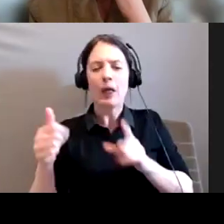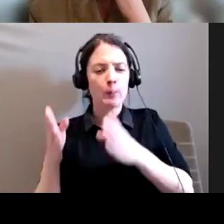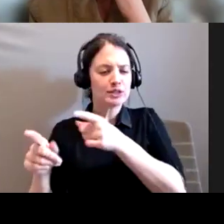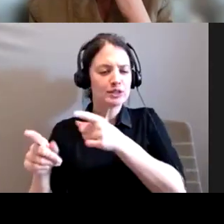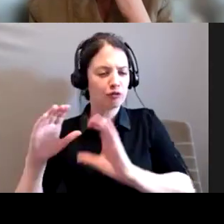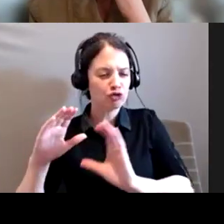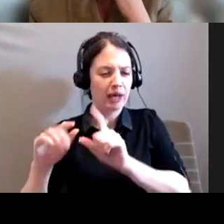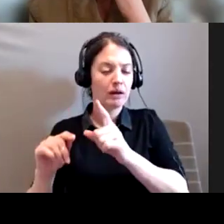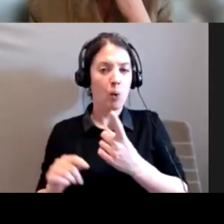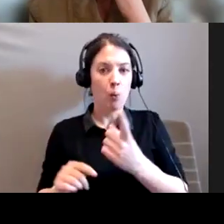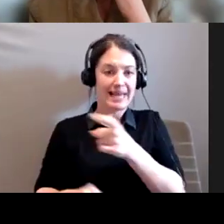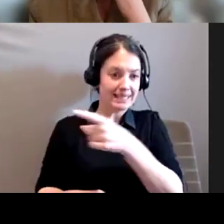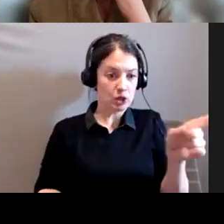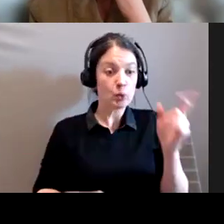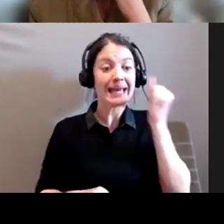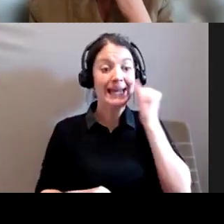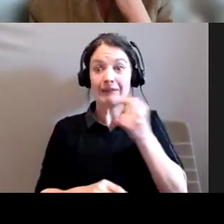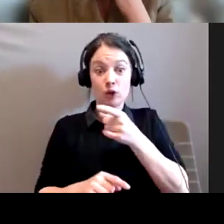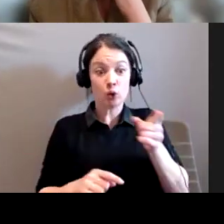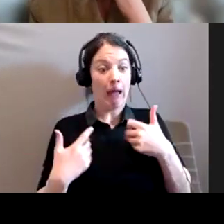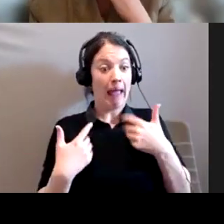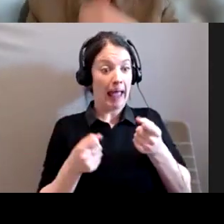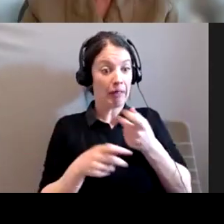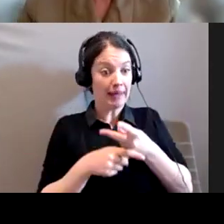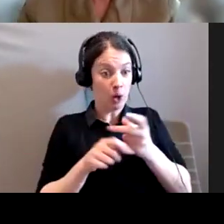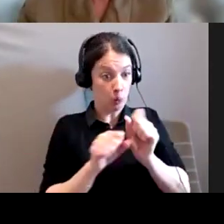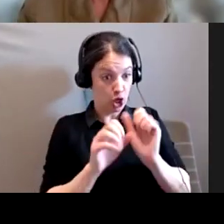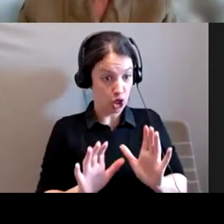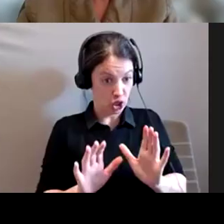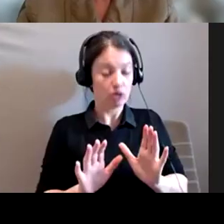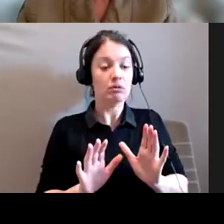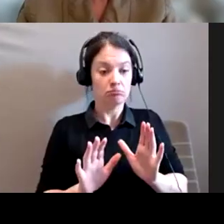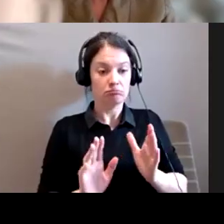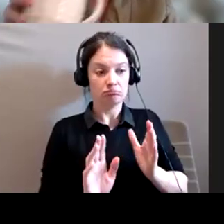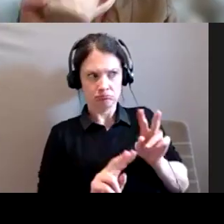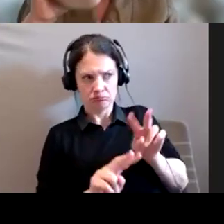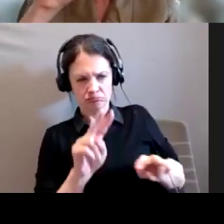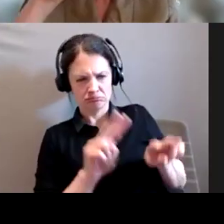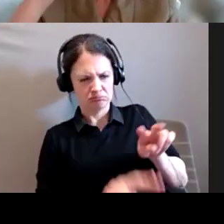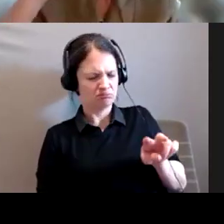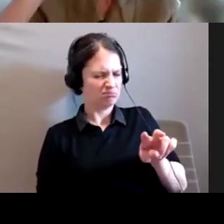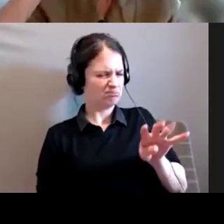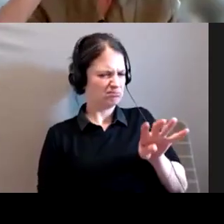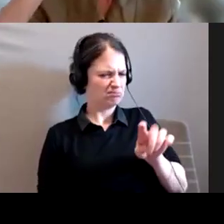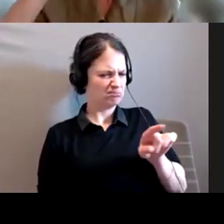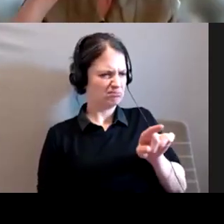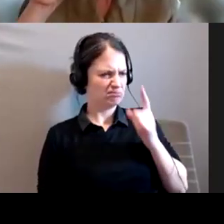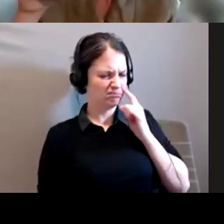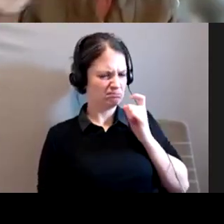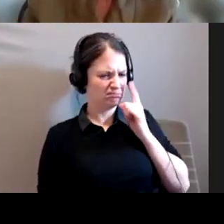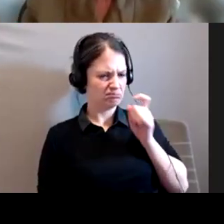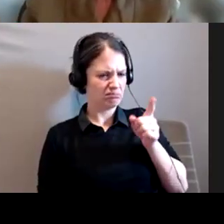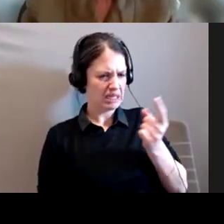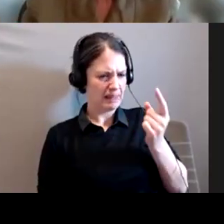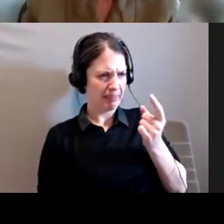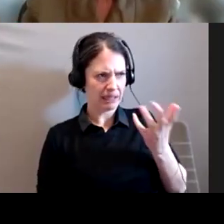If you are a healthcare worker, you are in a position where you might observe something taking place. How